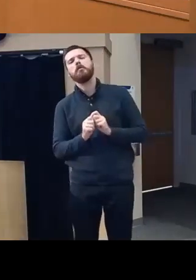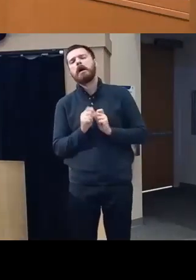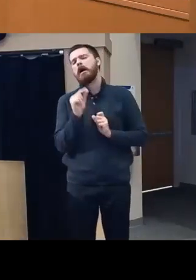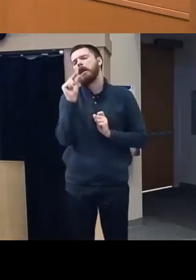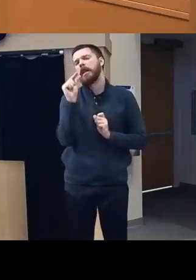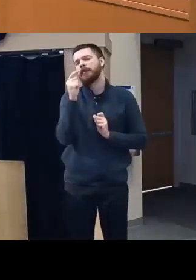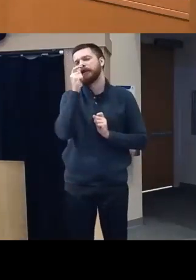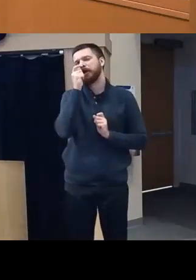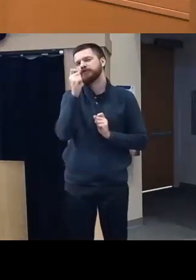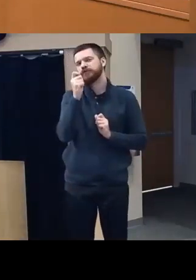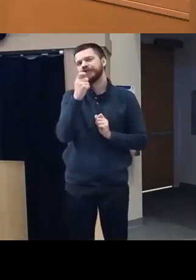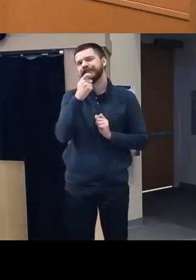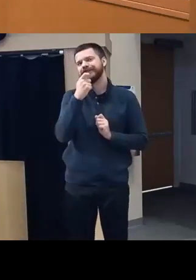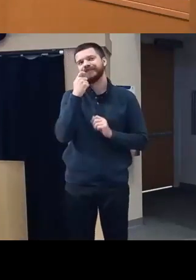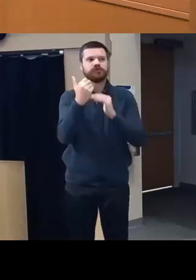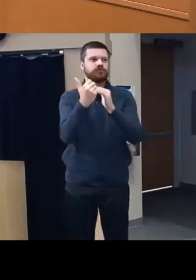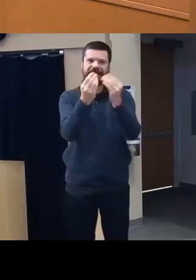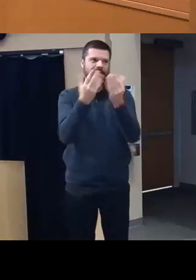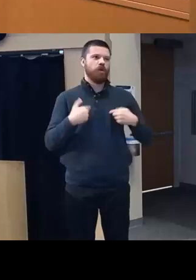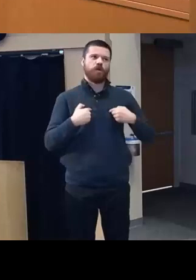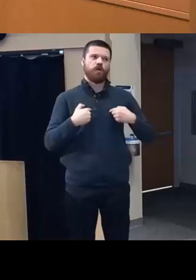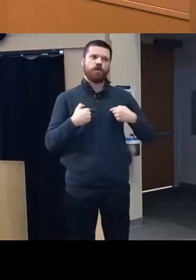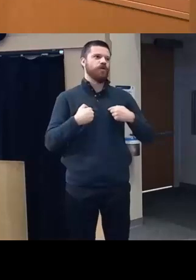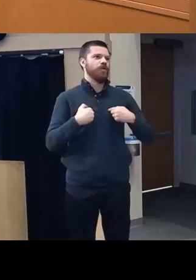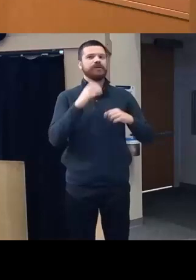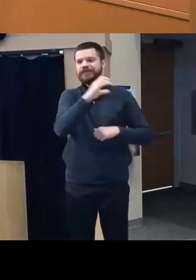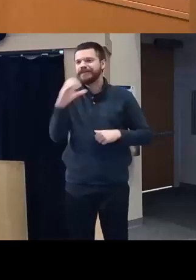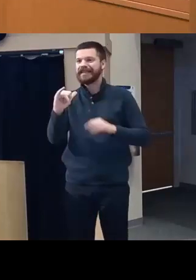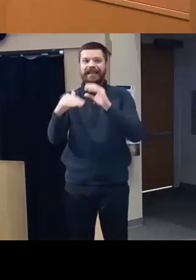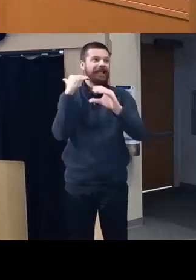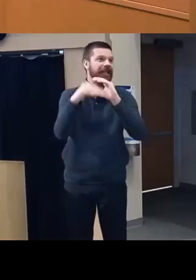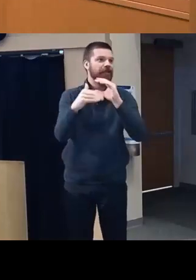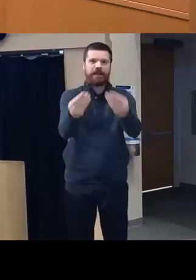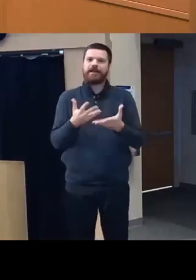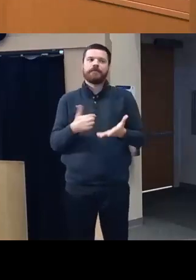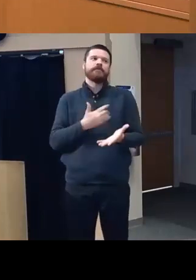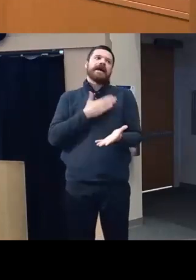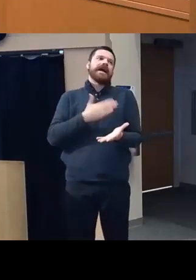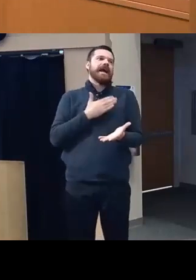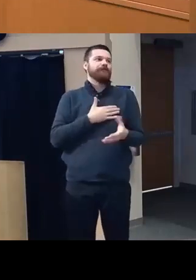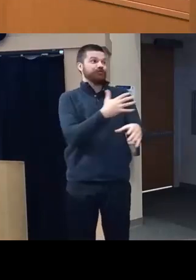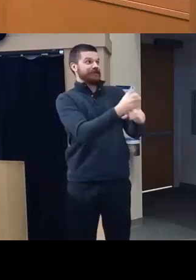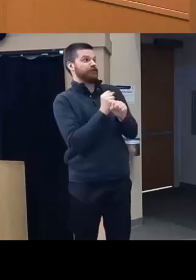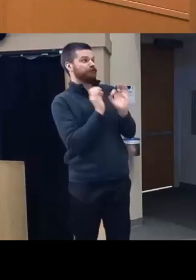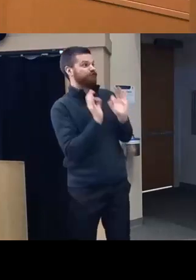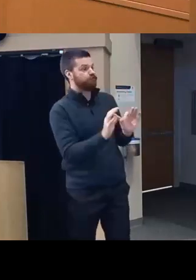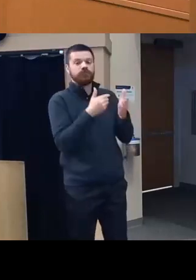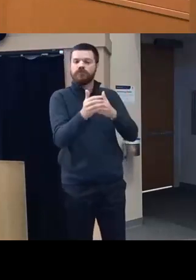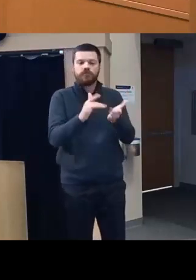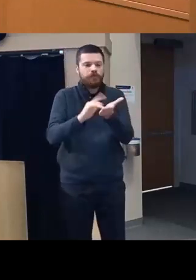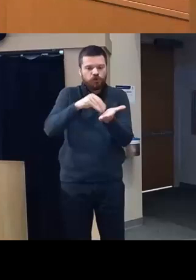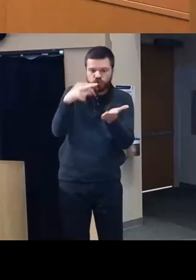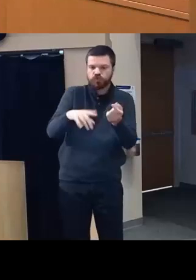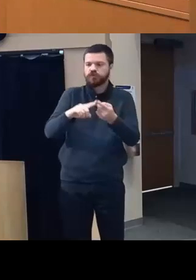in addiction, send them my way. Please copy me in on those emails. I am always happy to receive those, whether it's medical